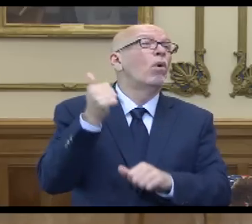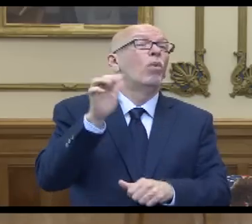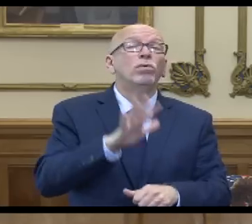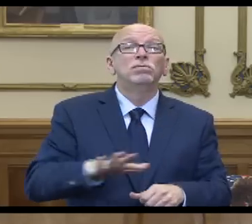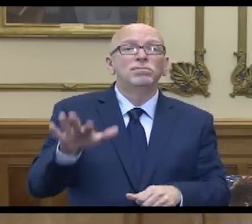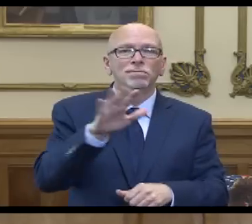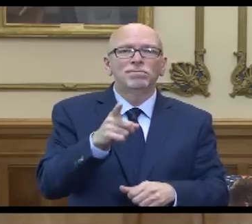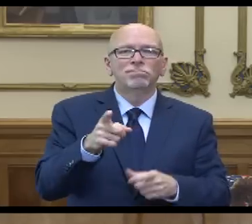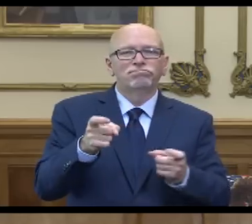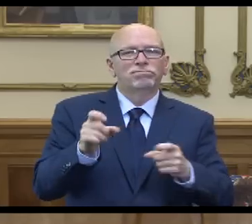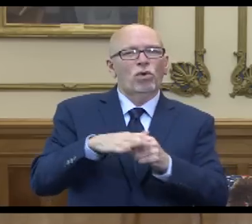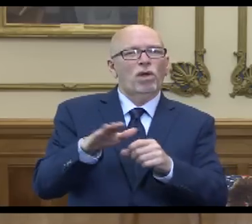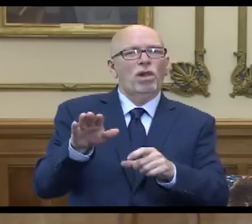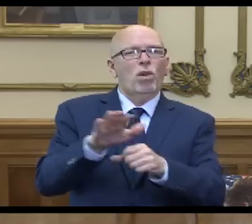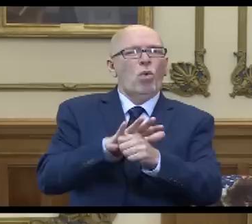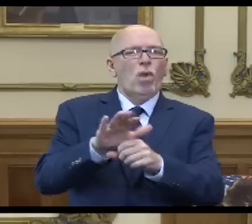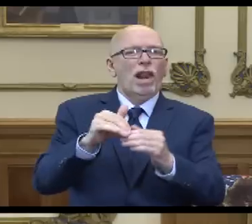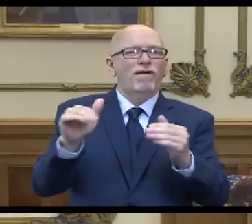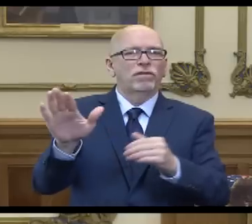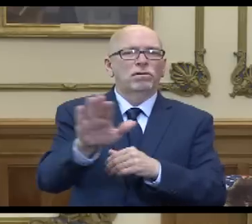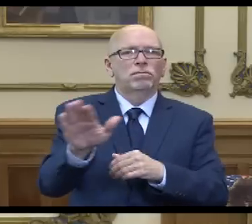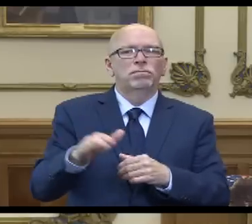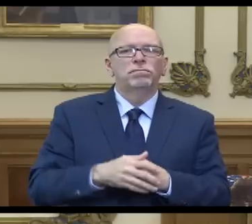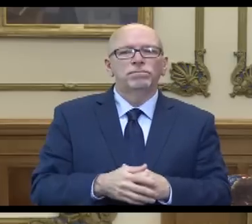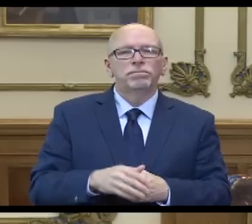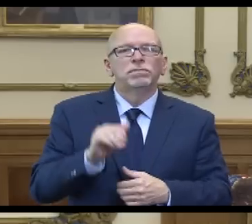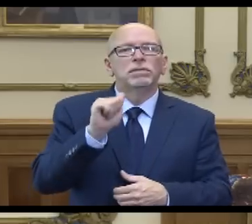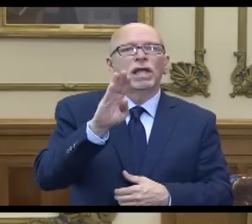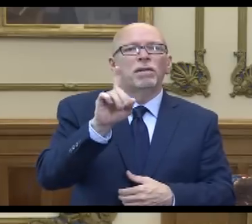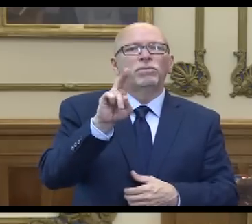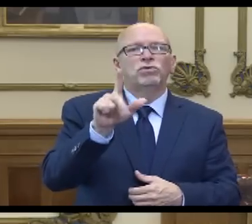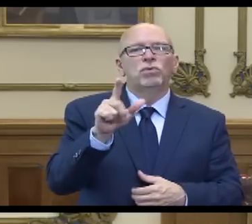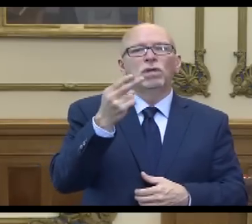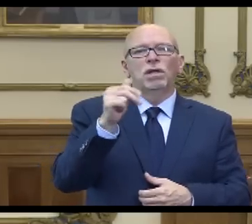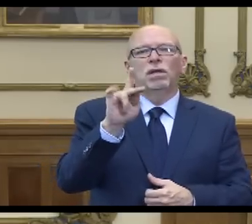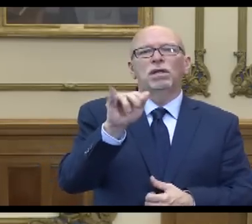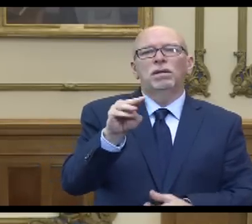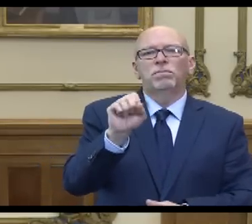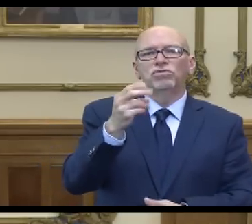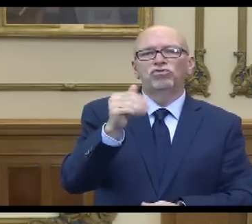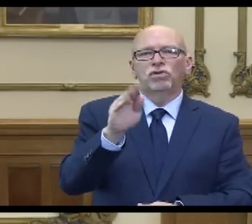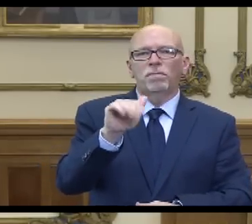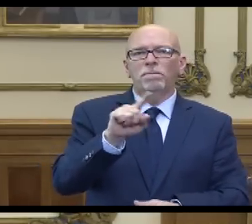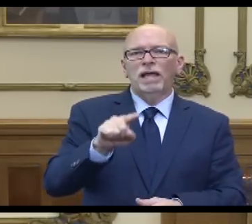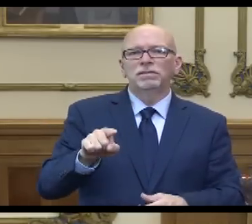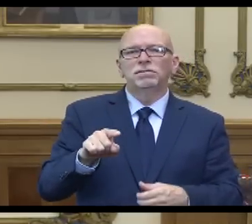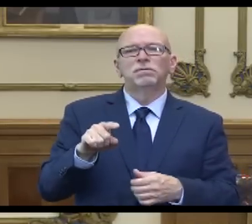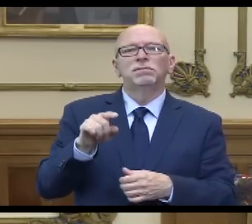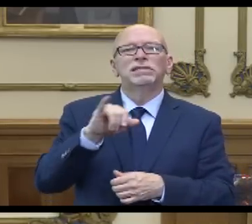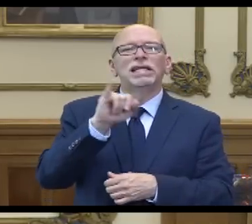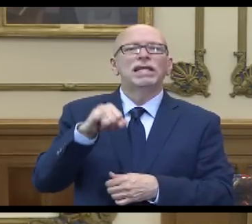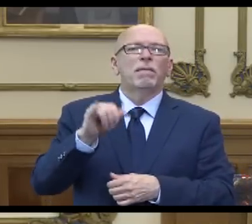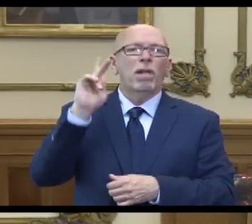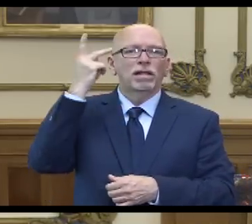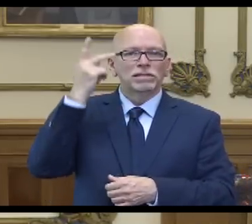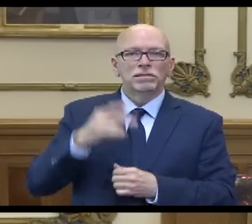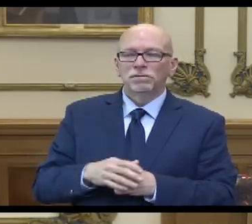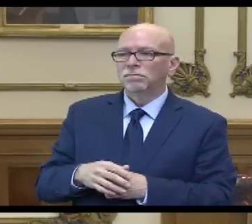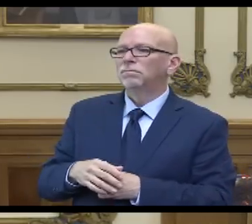is all handled on the local level. Abdul Hakim Shabazz, Indy Politics. Good afternoon,